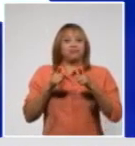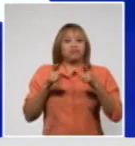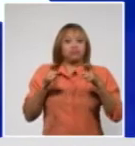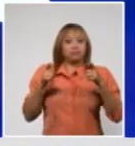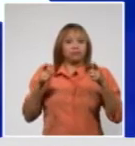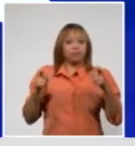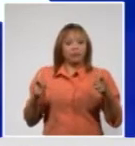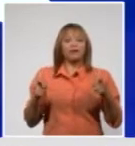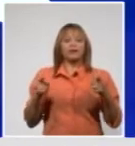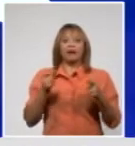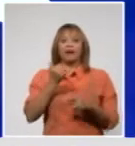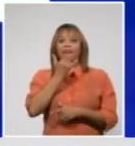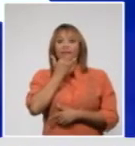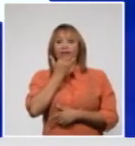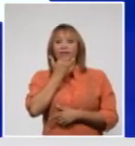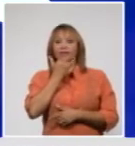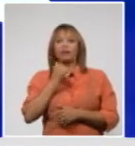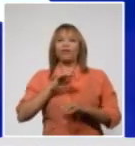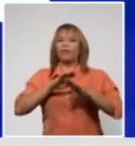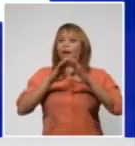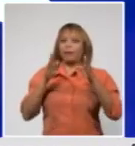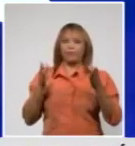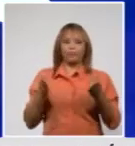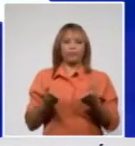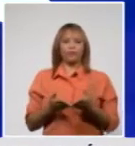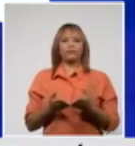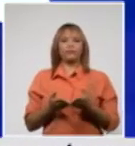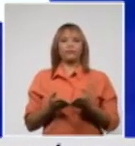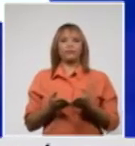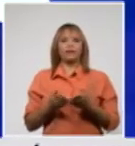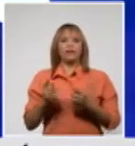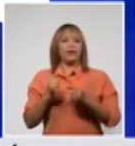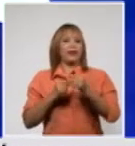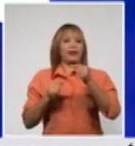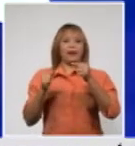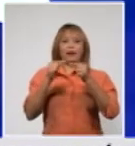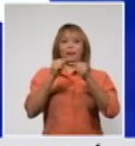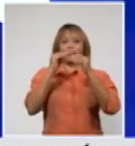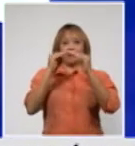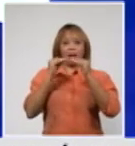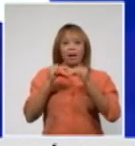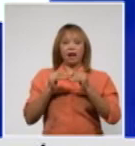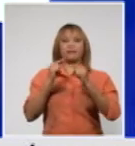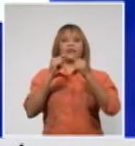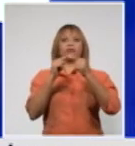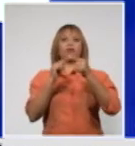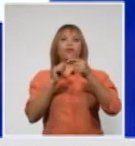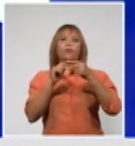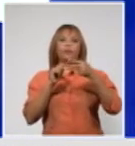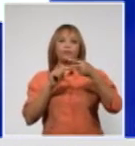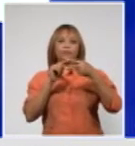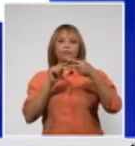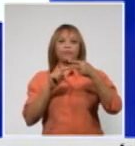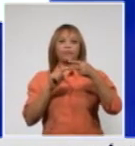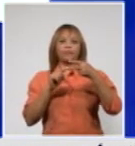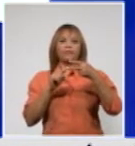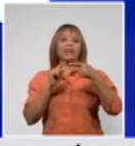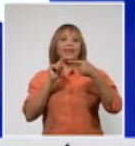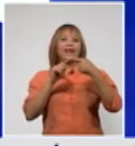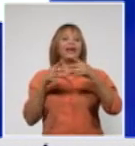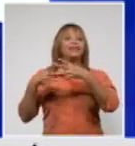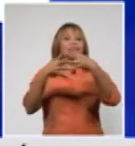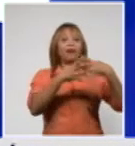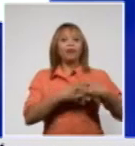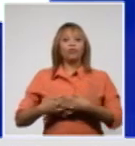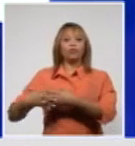If you turn your attention to the table shown, you will see that the United States and Brazil, highlighted in